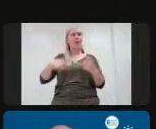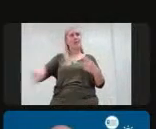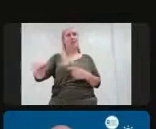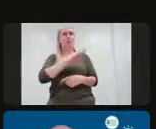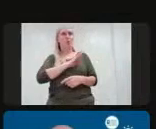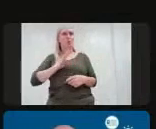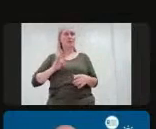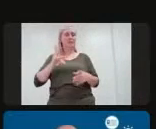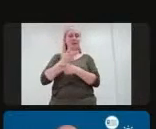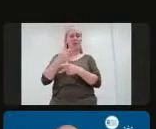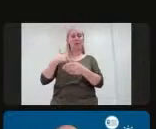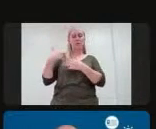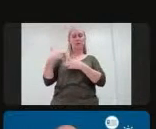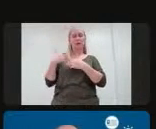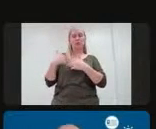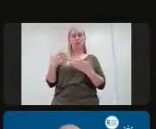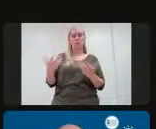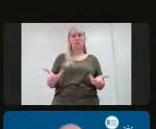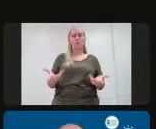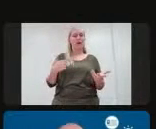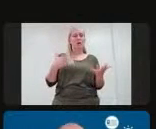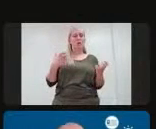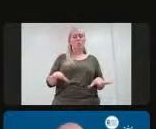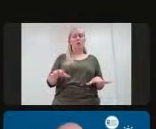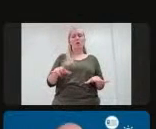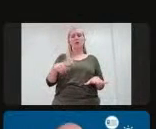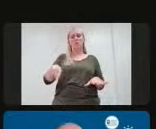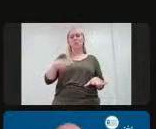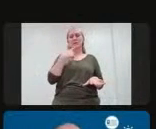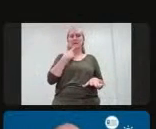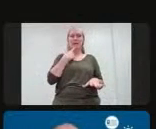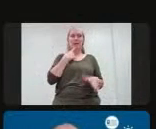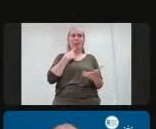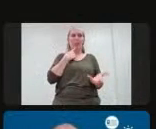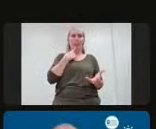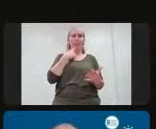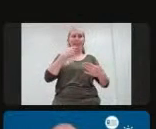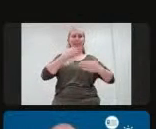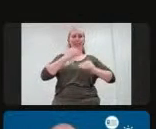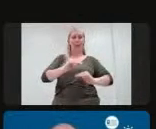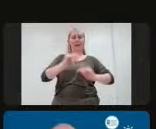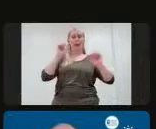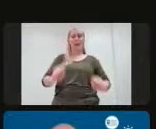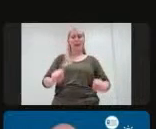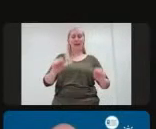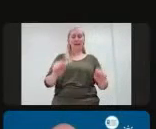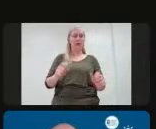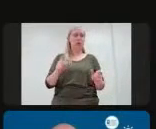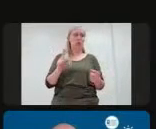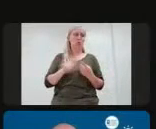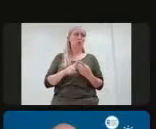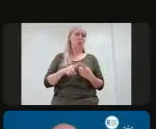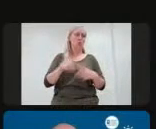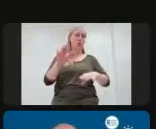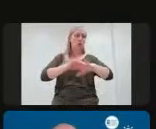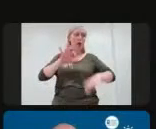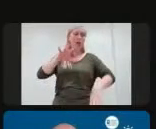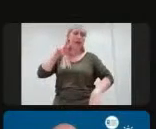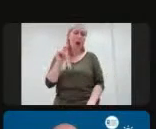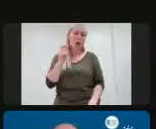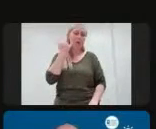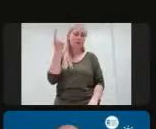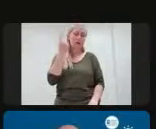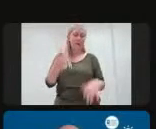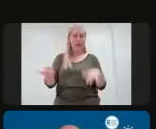me accountable. So please, I don't want anybody to say, limit our ability to call out if there is something I'm